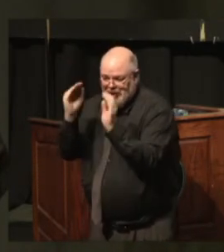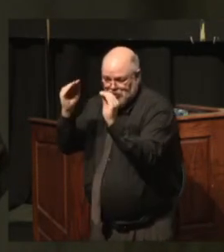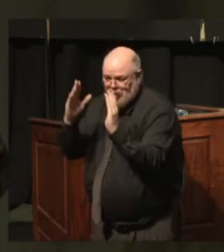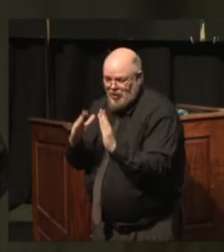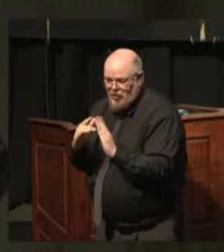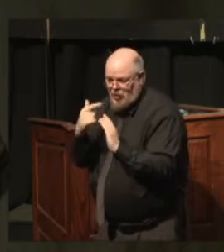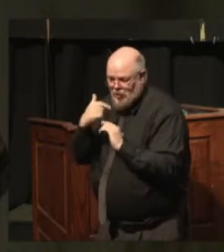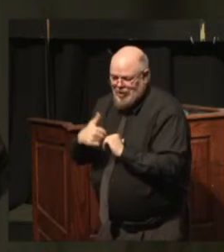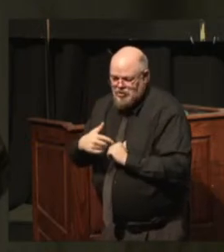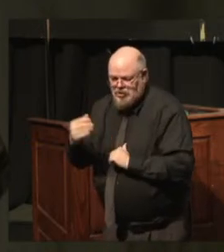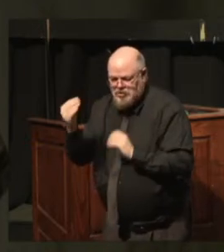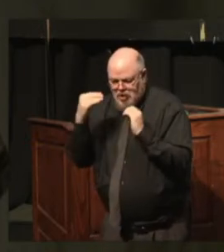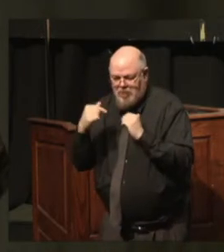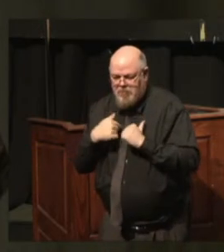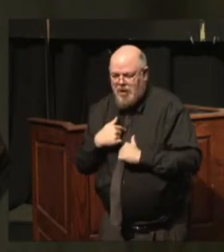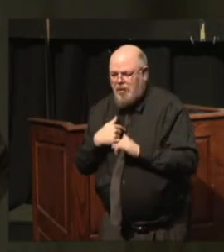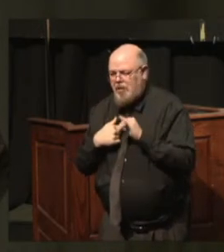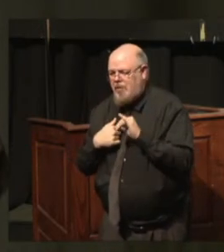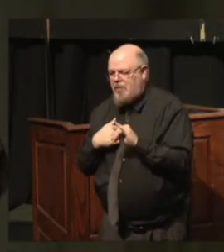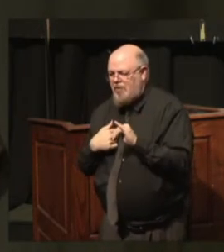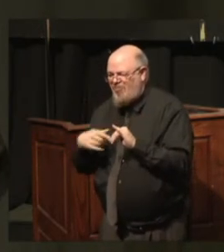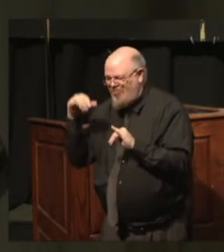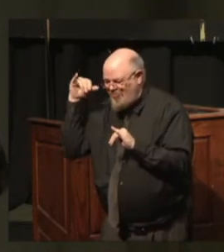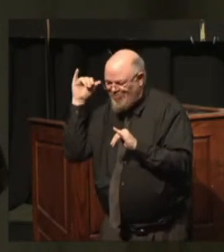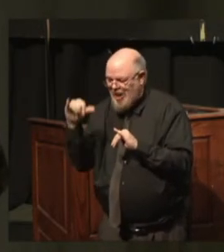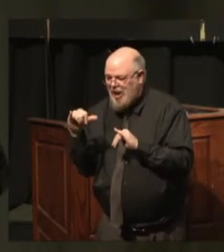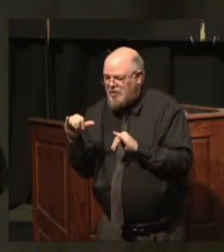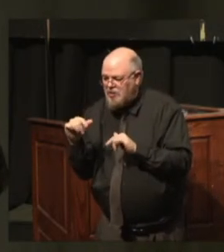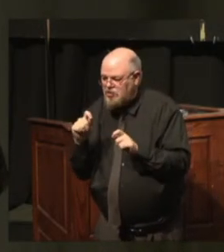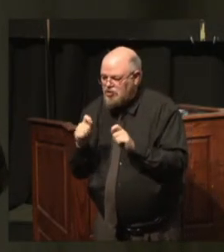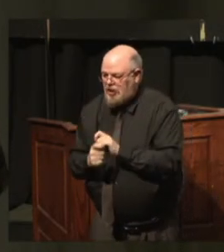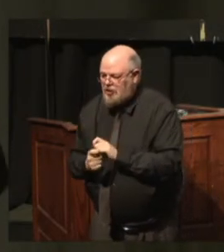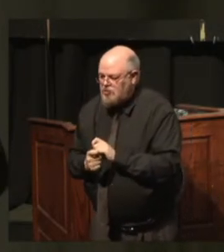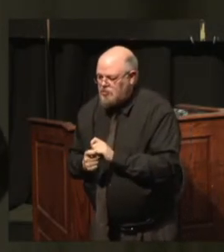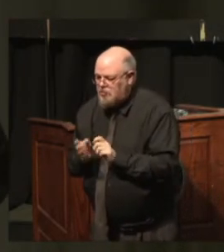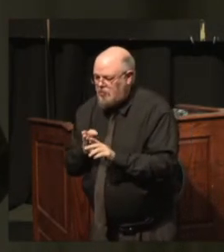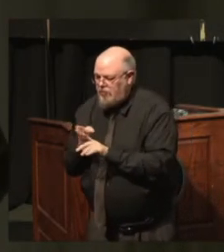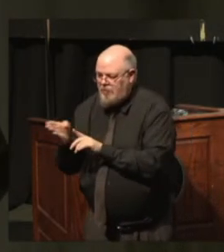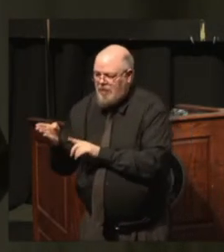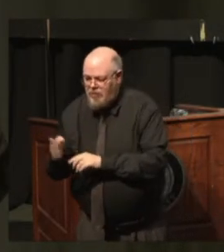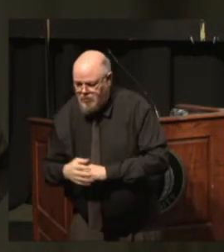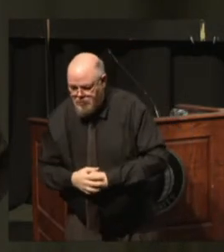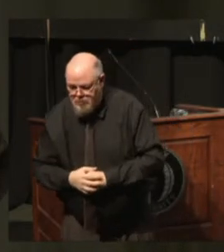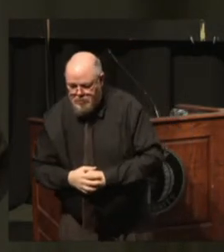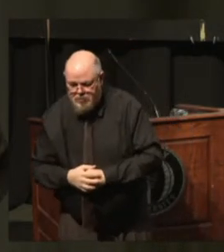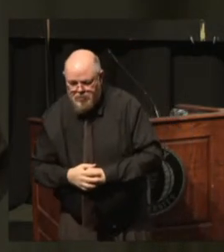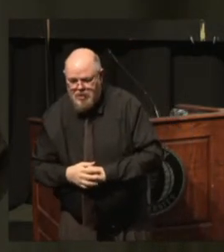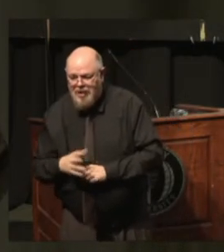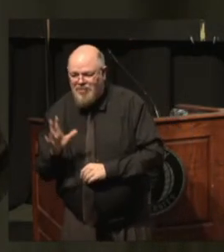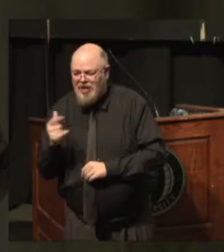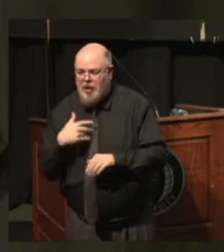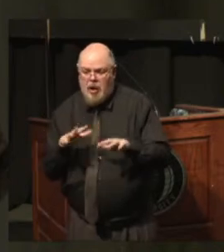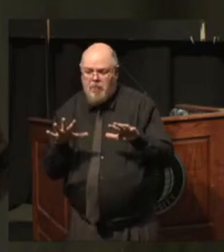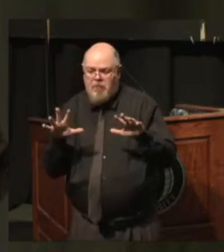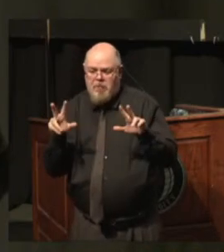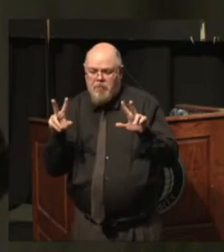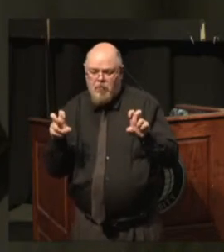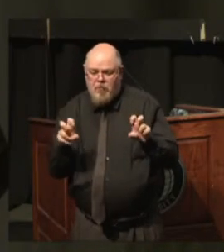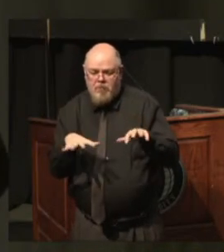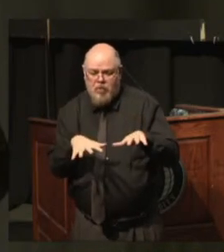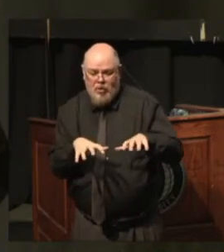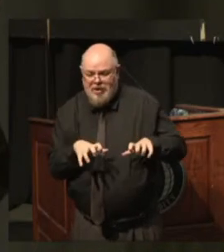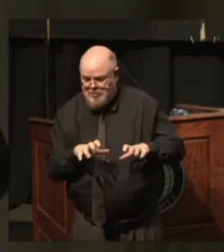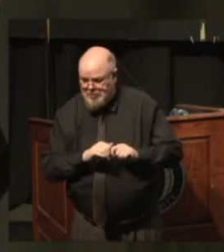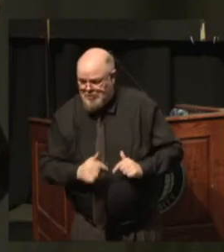him, right, the last semester. But the other part was I just put it off. Right? It became a cup of paralysis, these questions, that